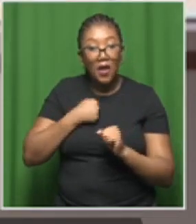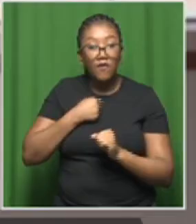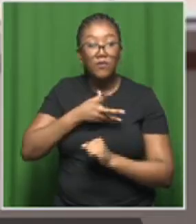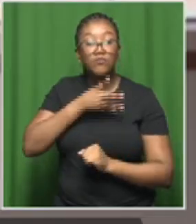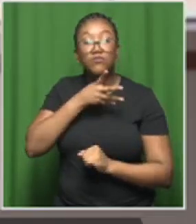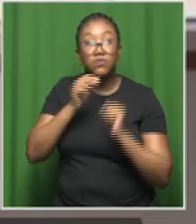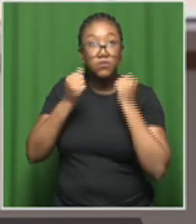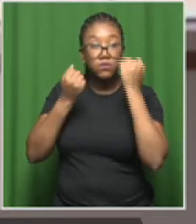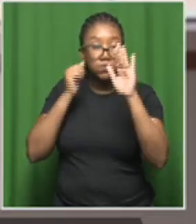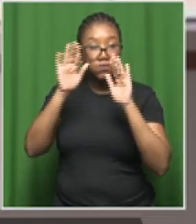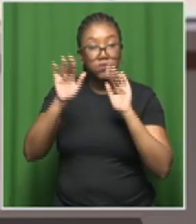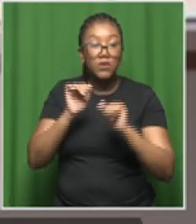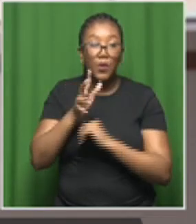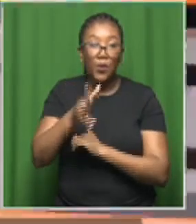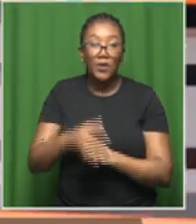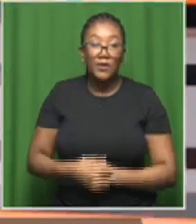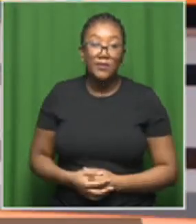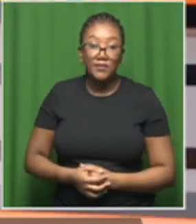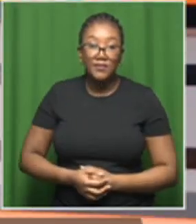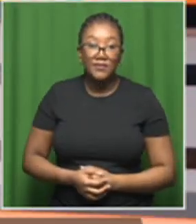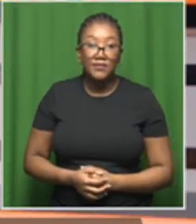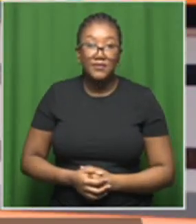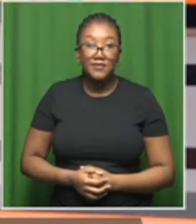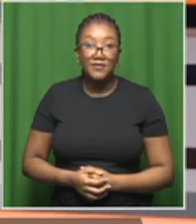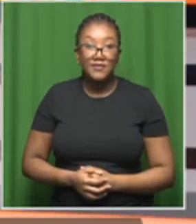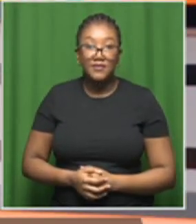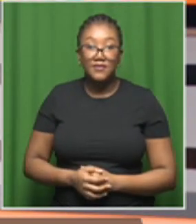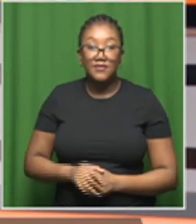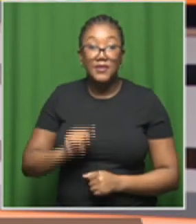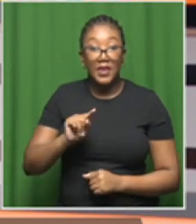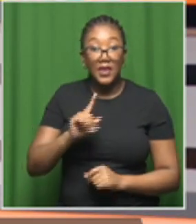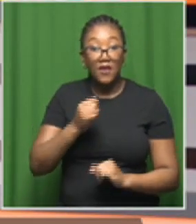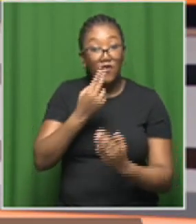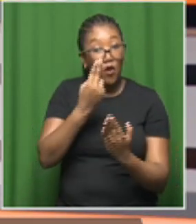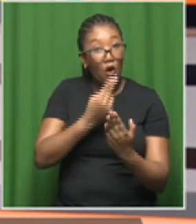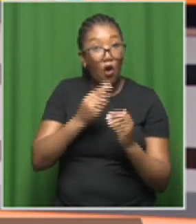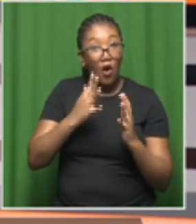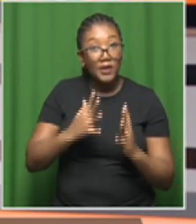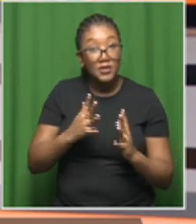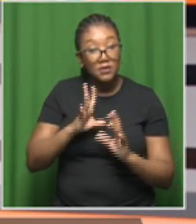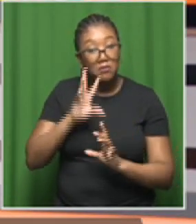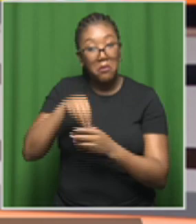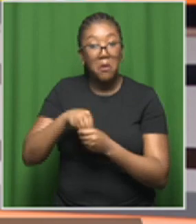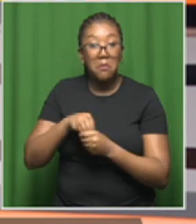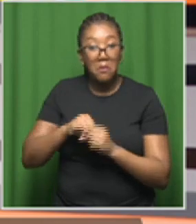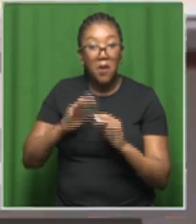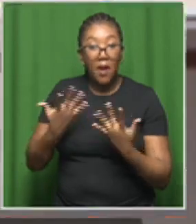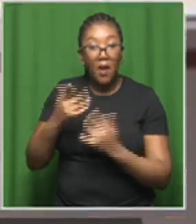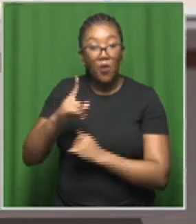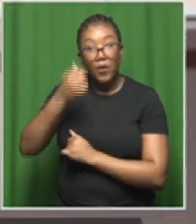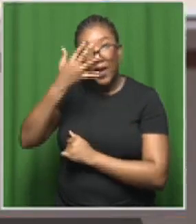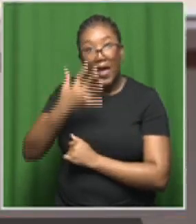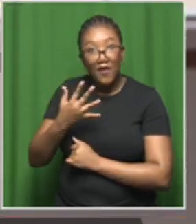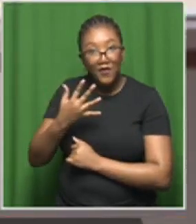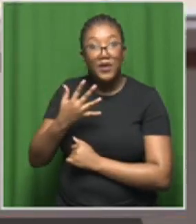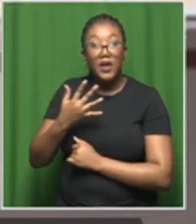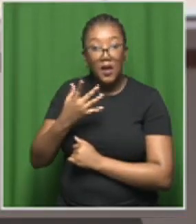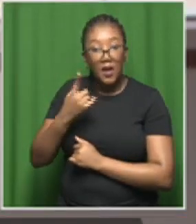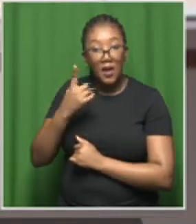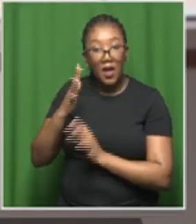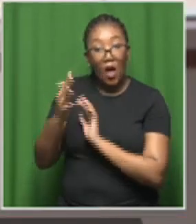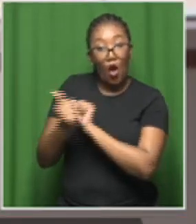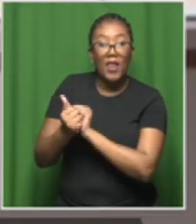very impressive. Yeah. And how do artists become part of the Africa Creative? So Africa